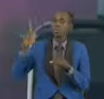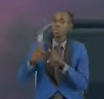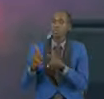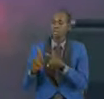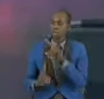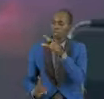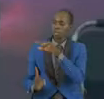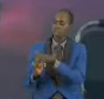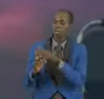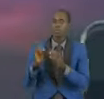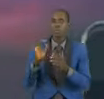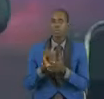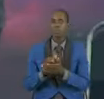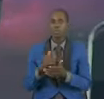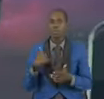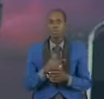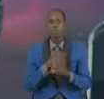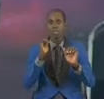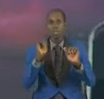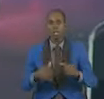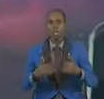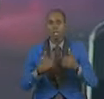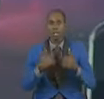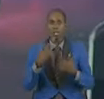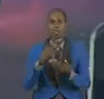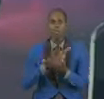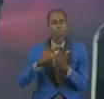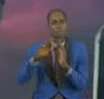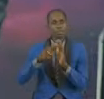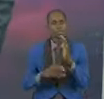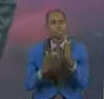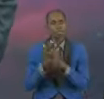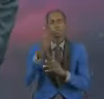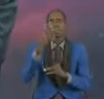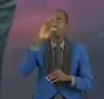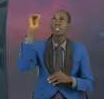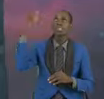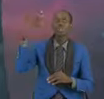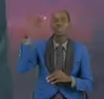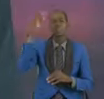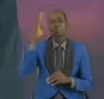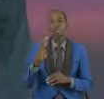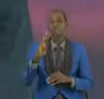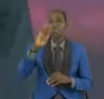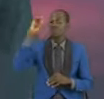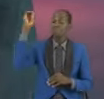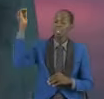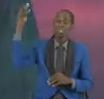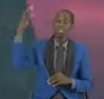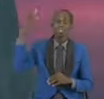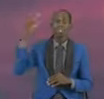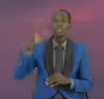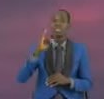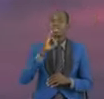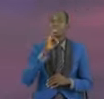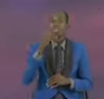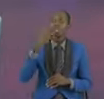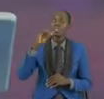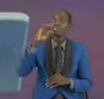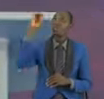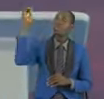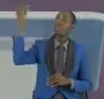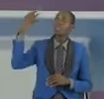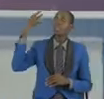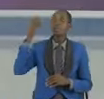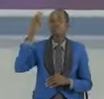have righteousness through the grace of God. Grace is the grace of God that also